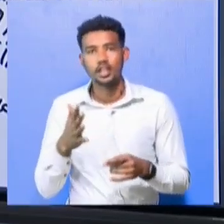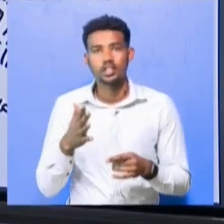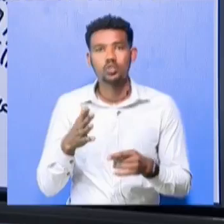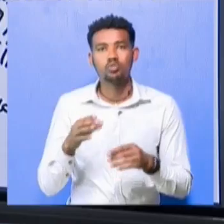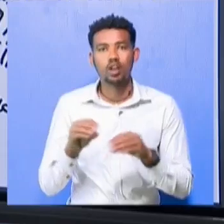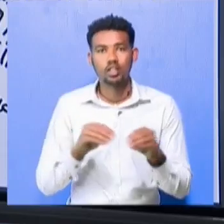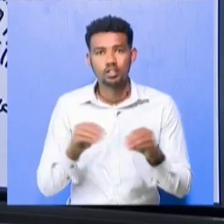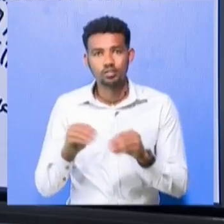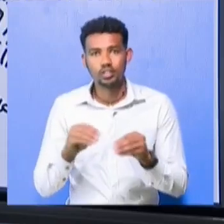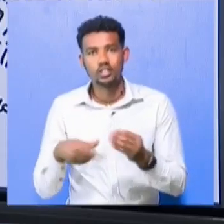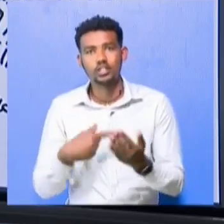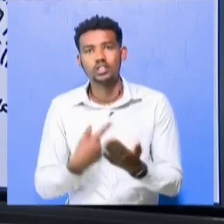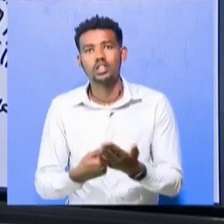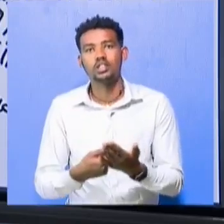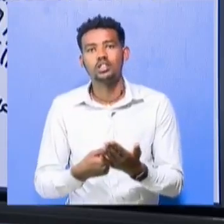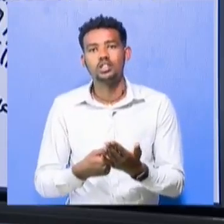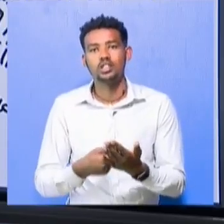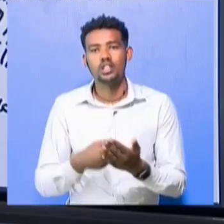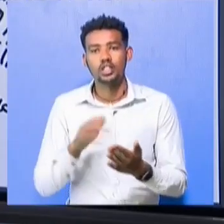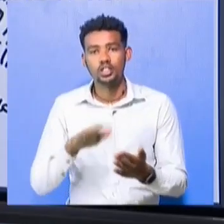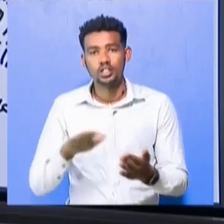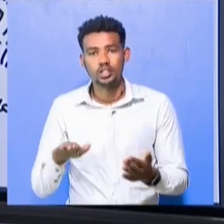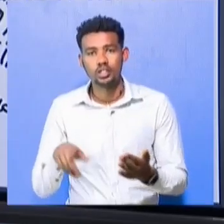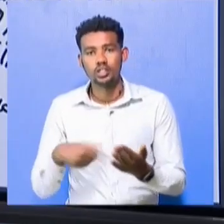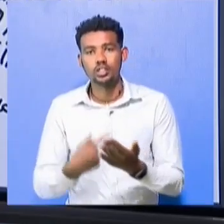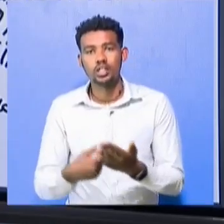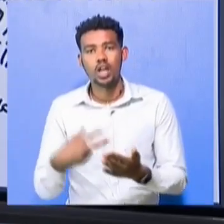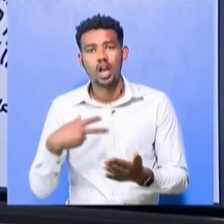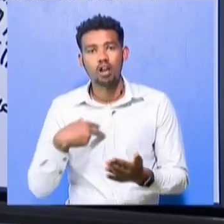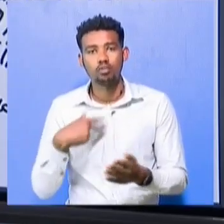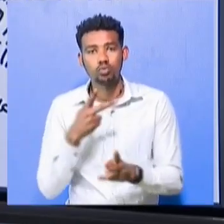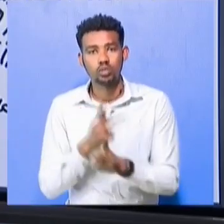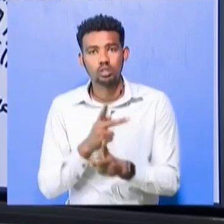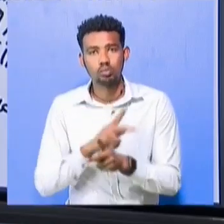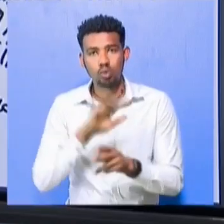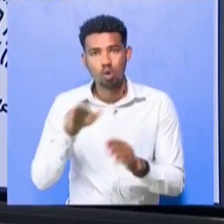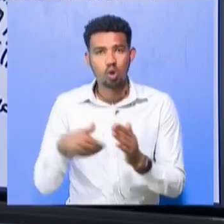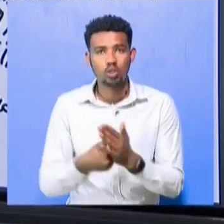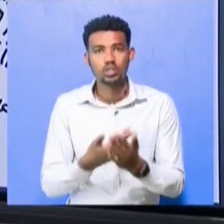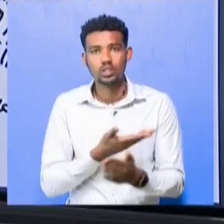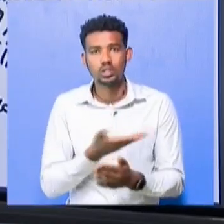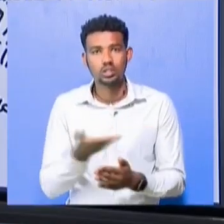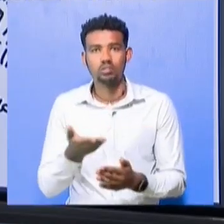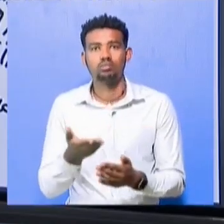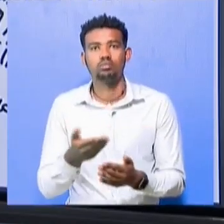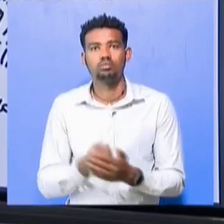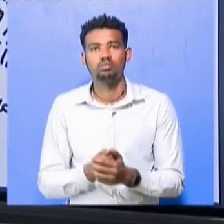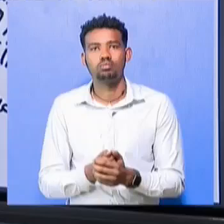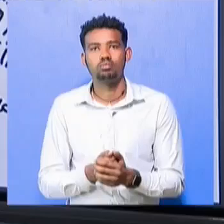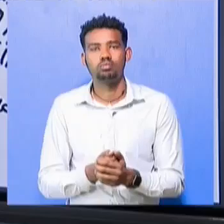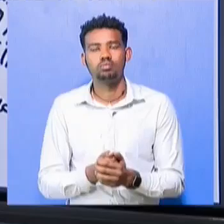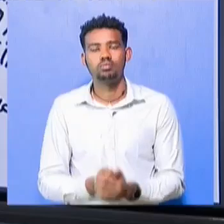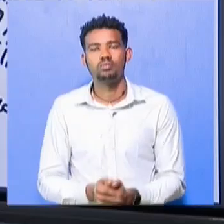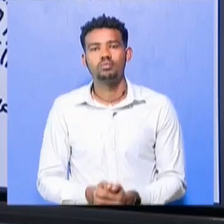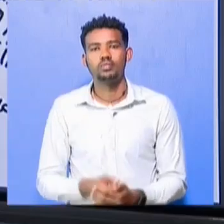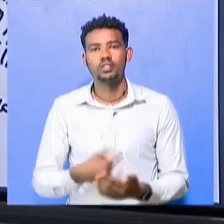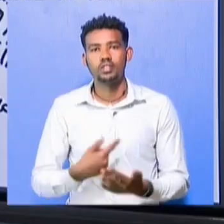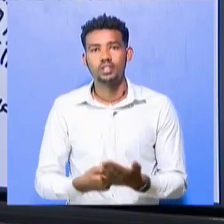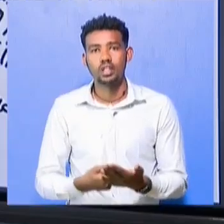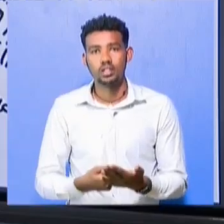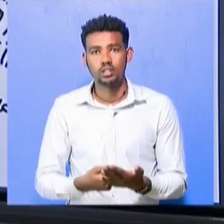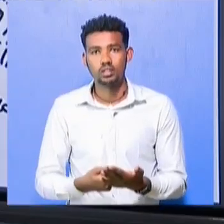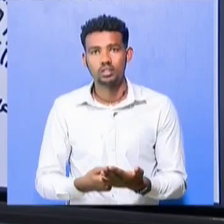that's why they are children. Therefore, they have to keep all these issues instead. That's why,